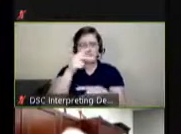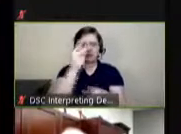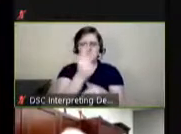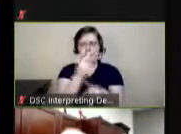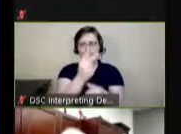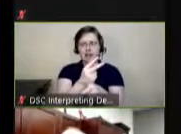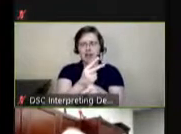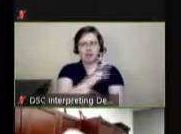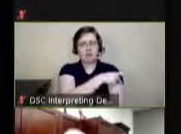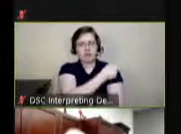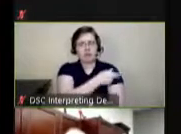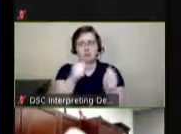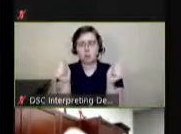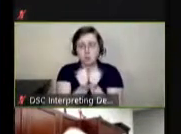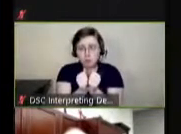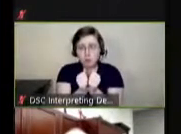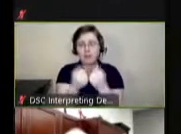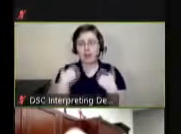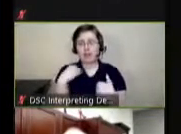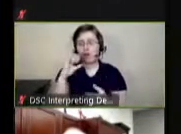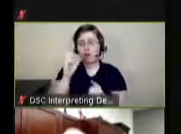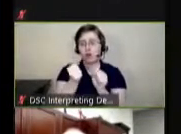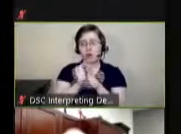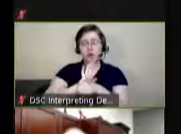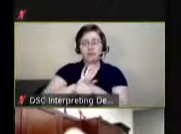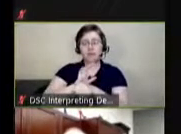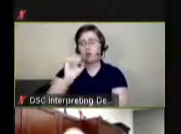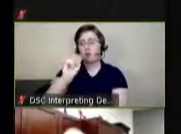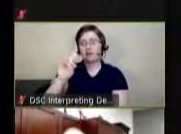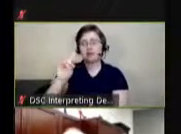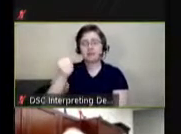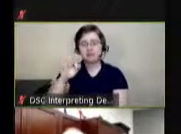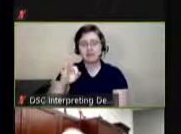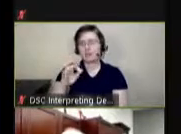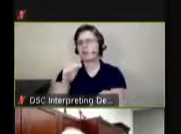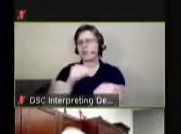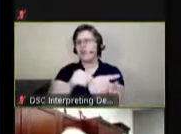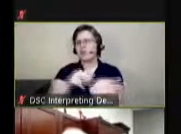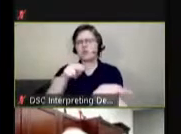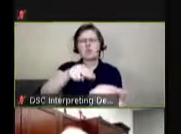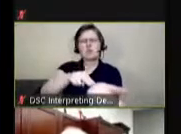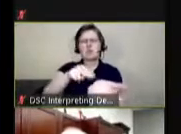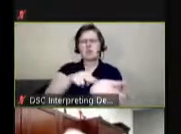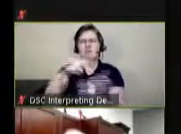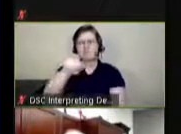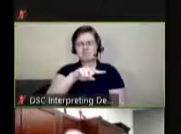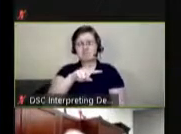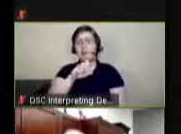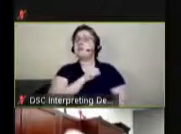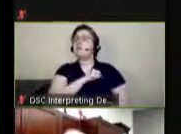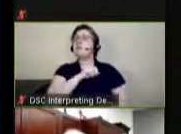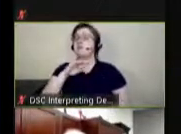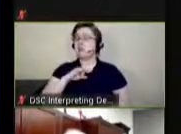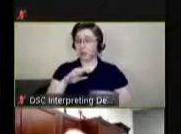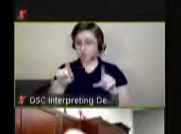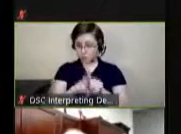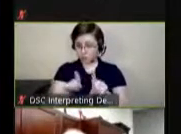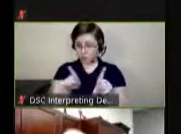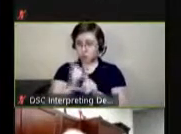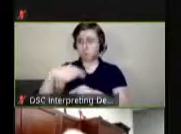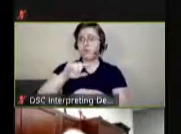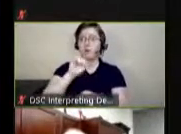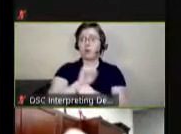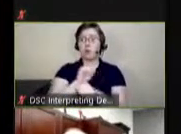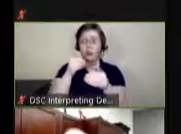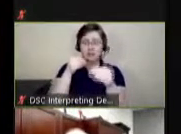COVID-19 patients. Makes sense. So doctors, nurses, but even, you know, the staff members at those hospitals who are working